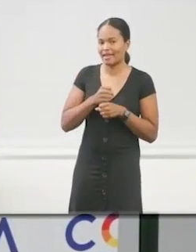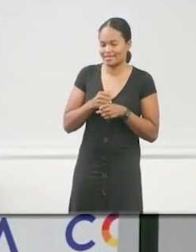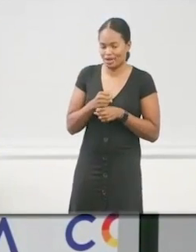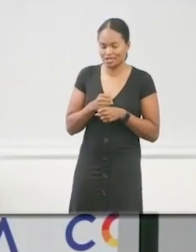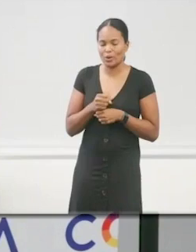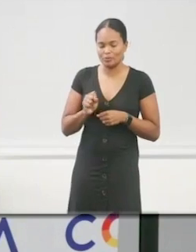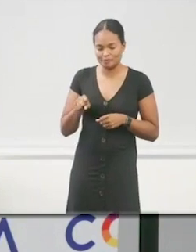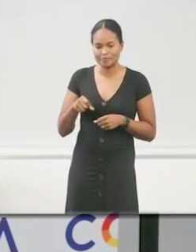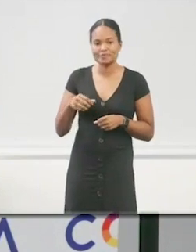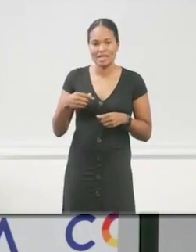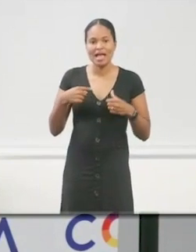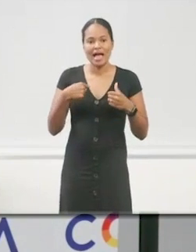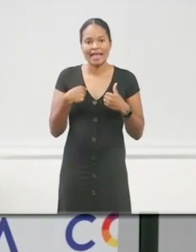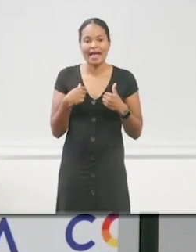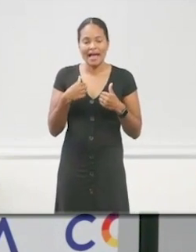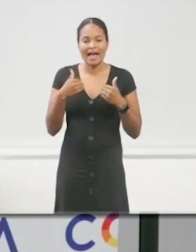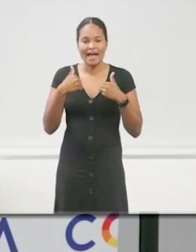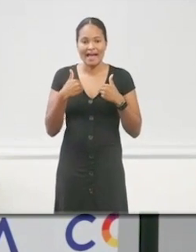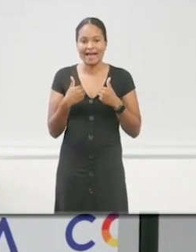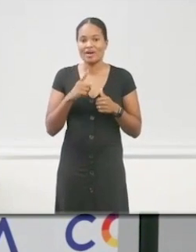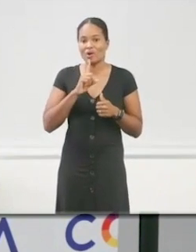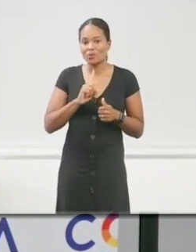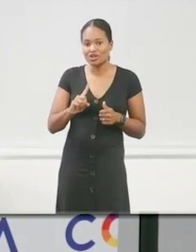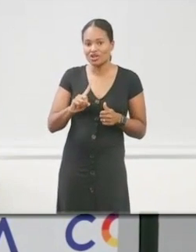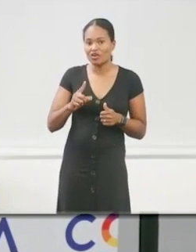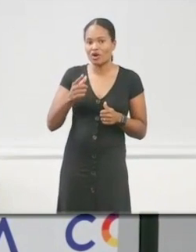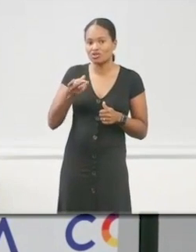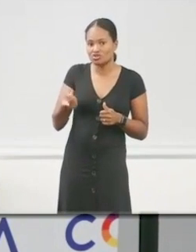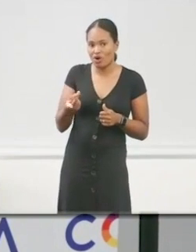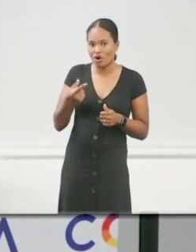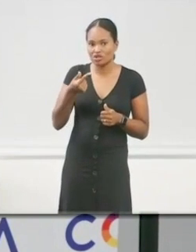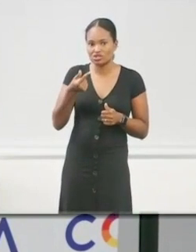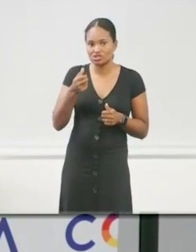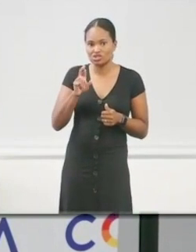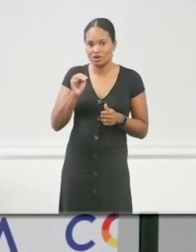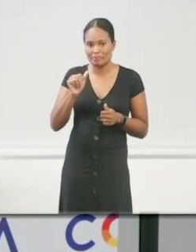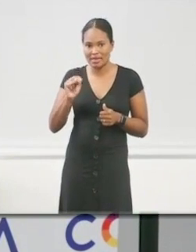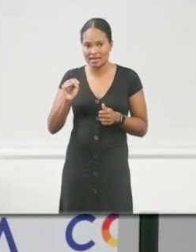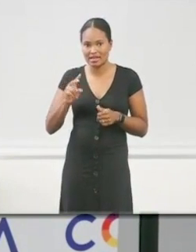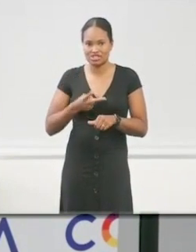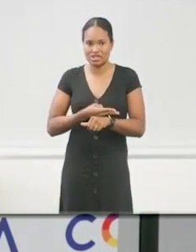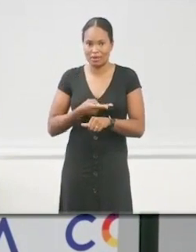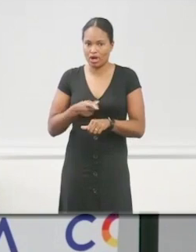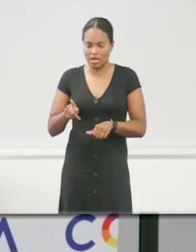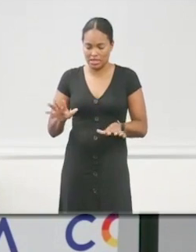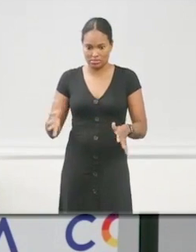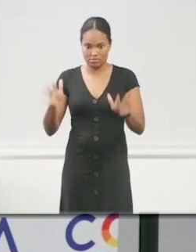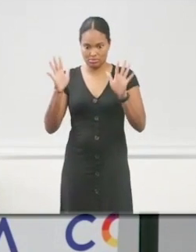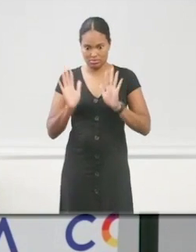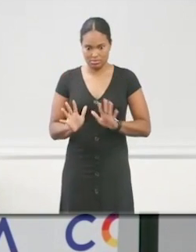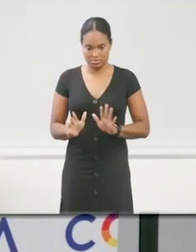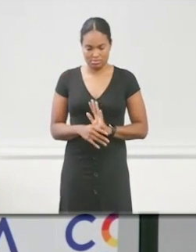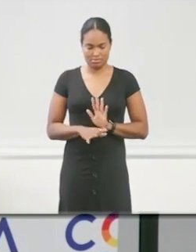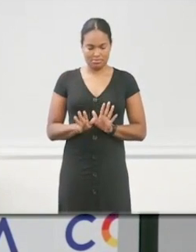a 1-year-old German Shepherd that I have. He's a feisty guy.